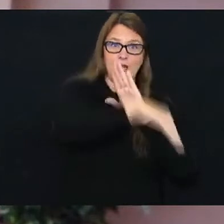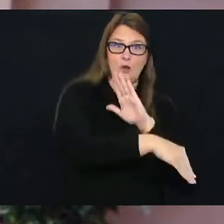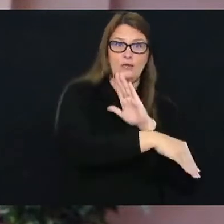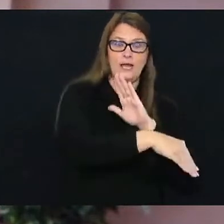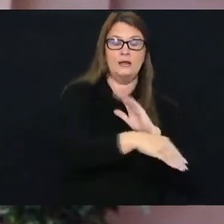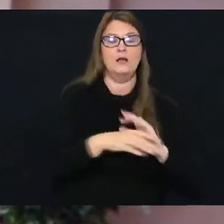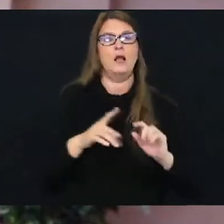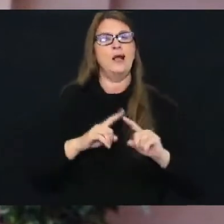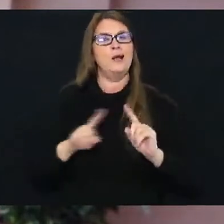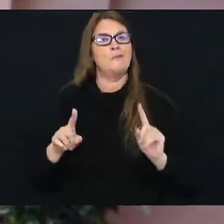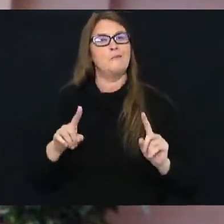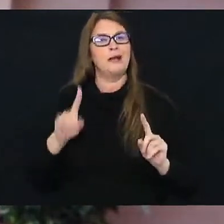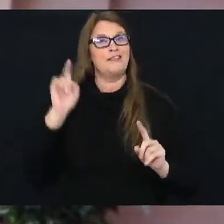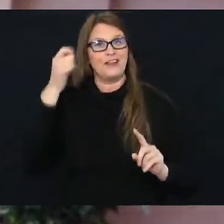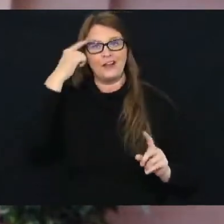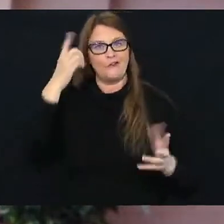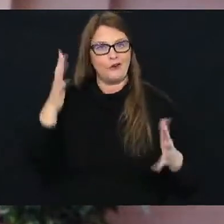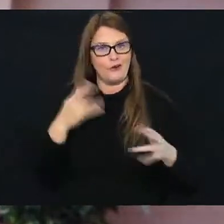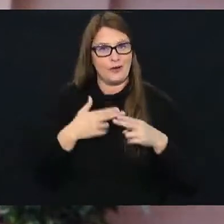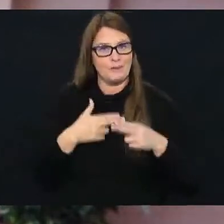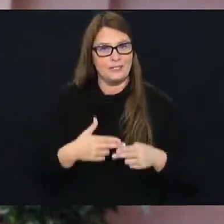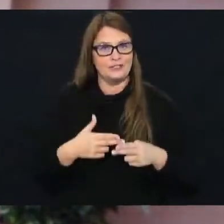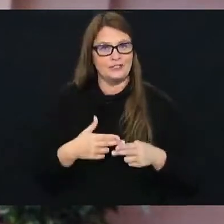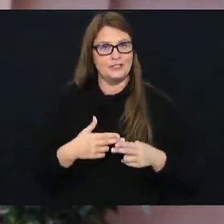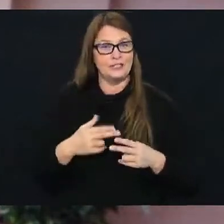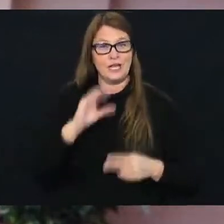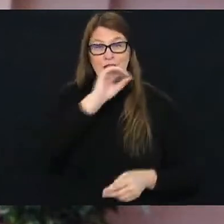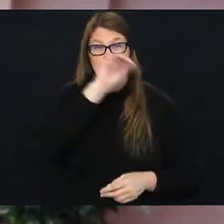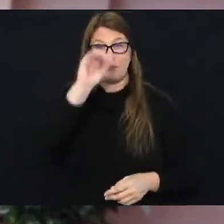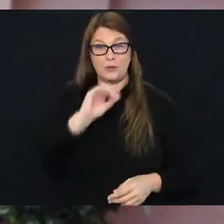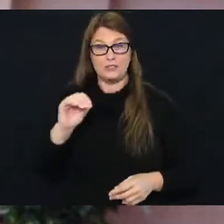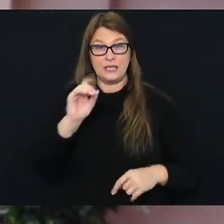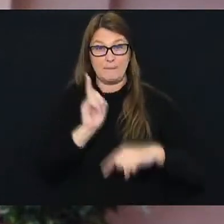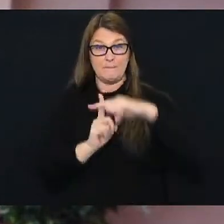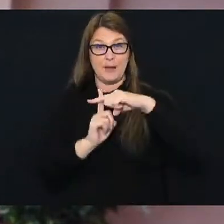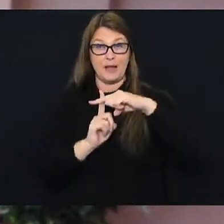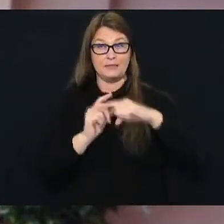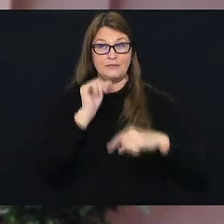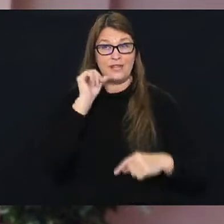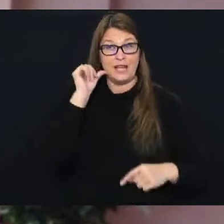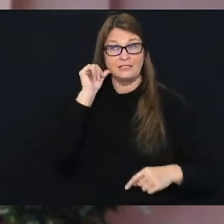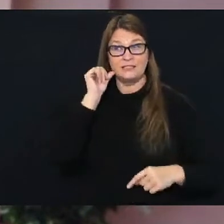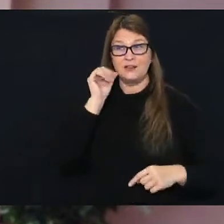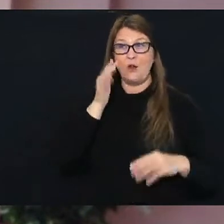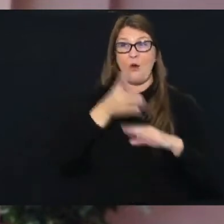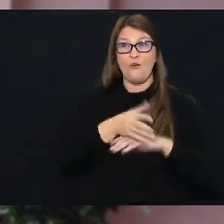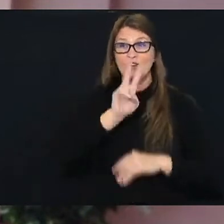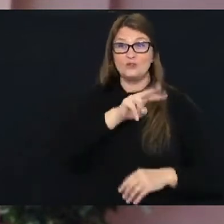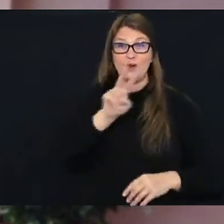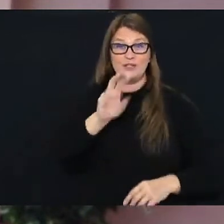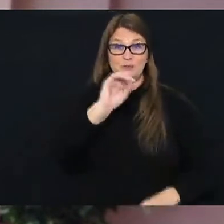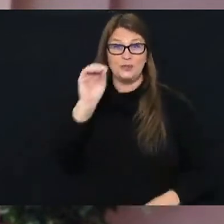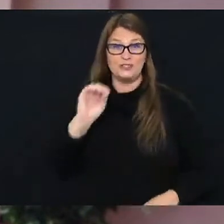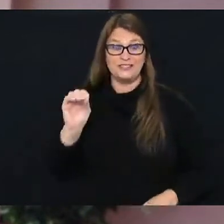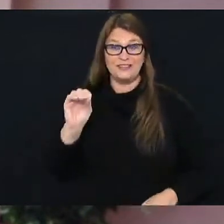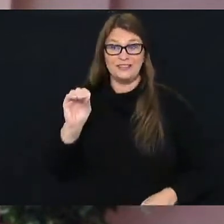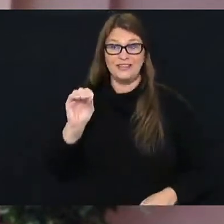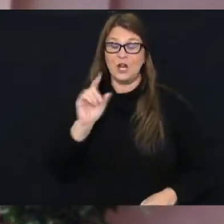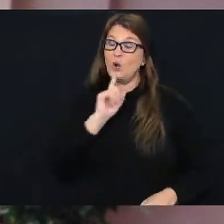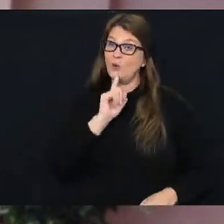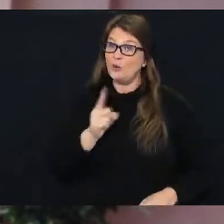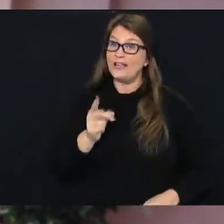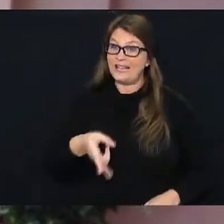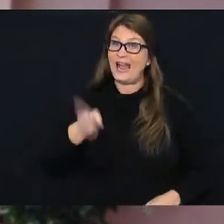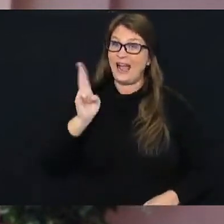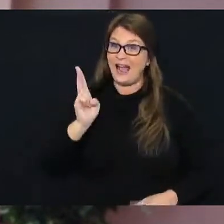said at the beginning of the press conference today, our percent positive rate, I think yesterday, was over 22%, amazingly high.